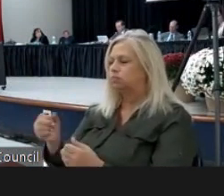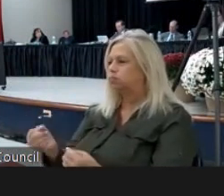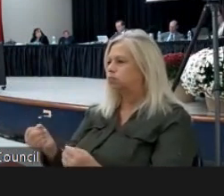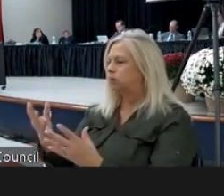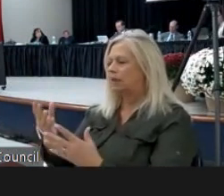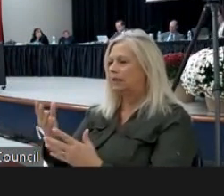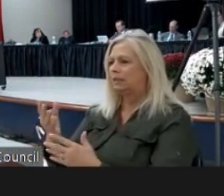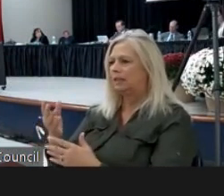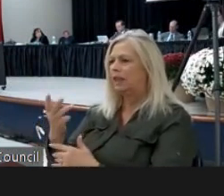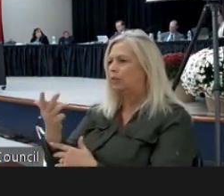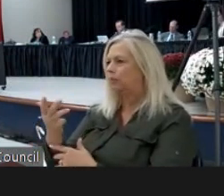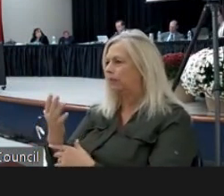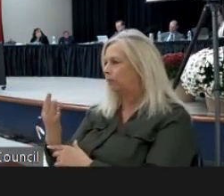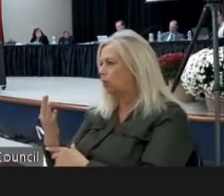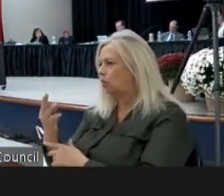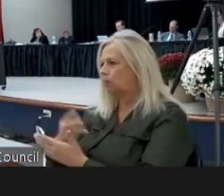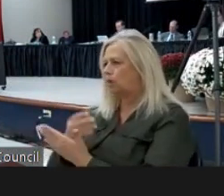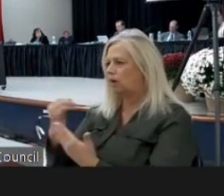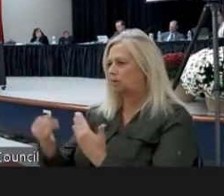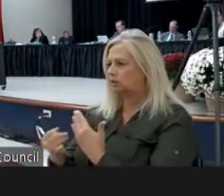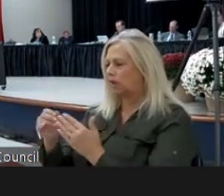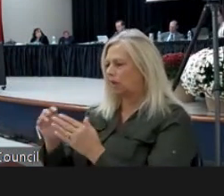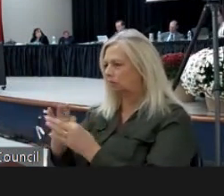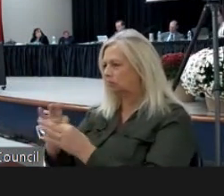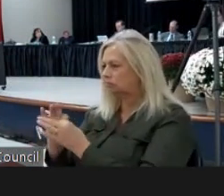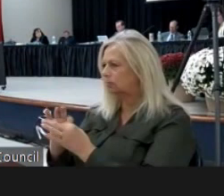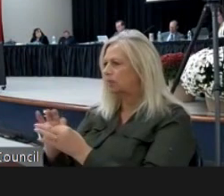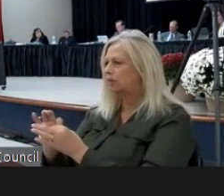together, and just the